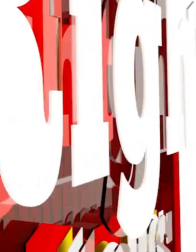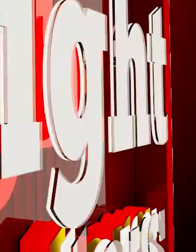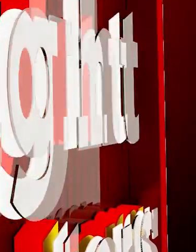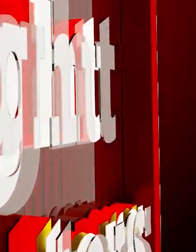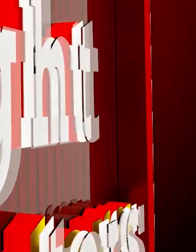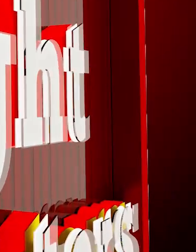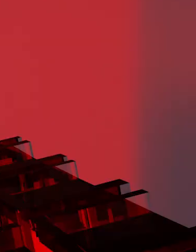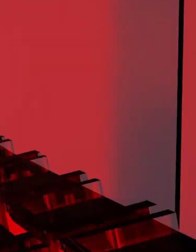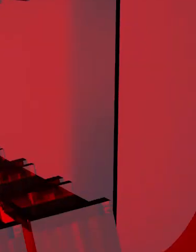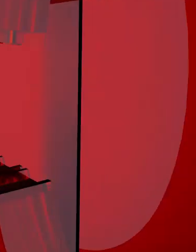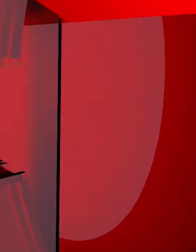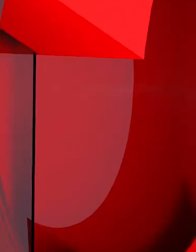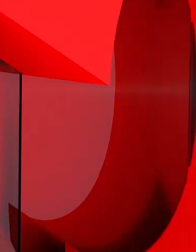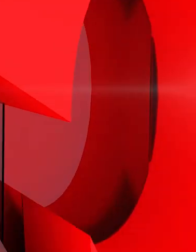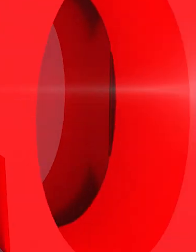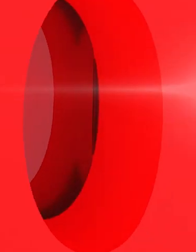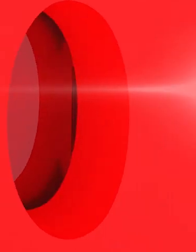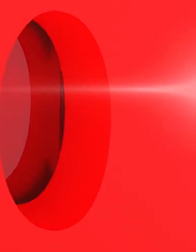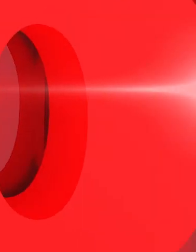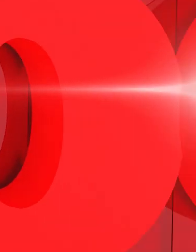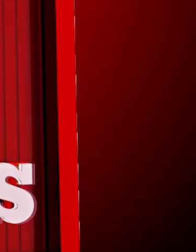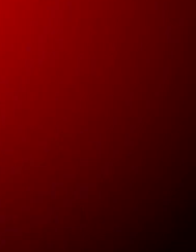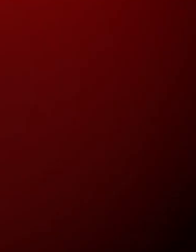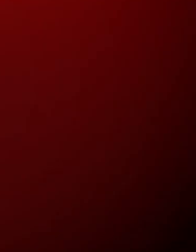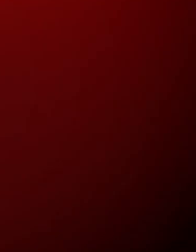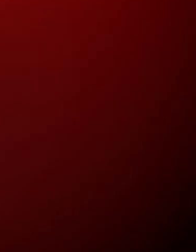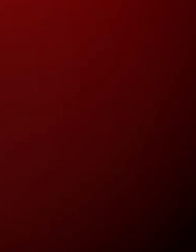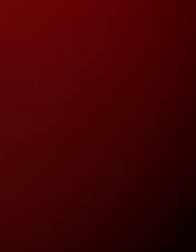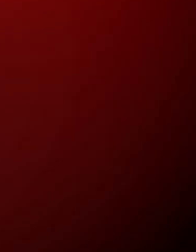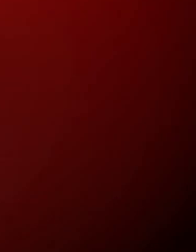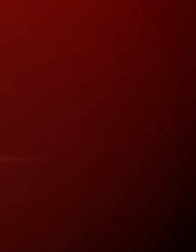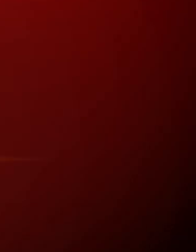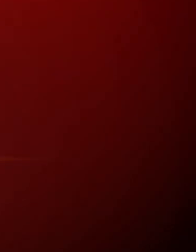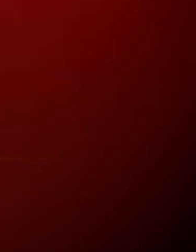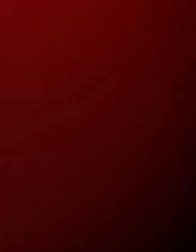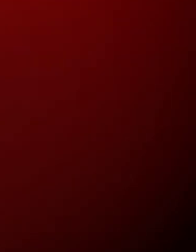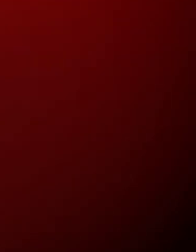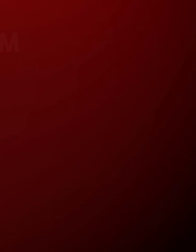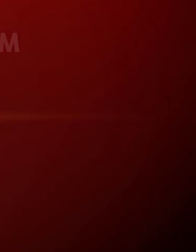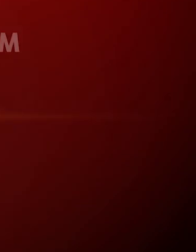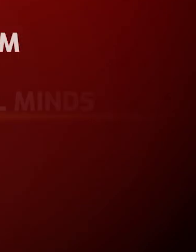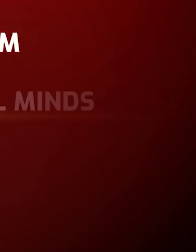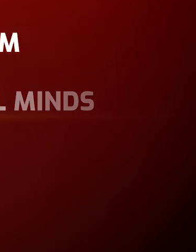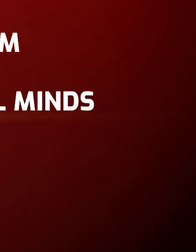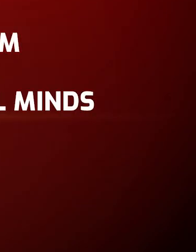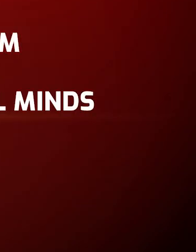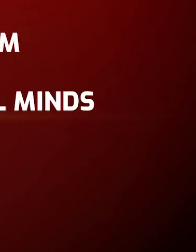Insights from the world's best medical minds. You are watching TheRightDoctors.com.